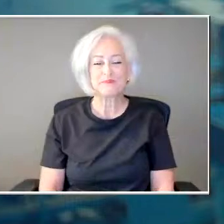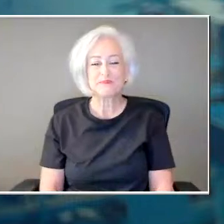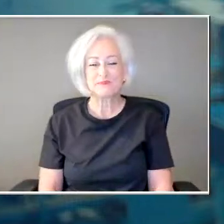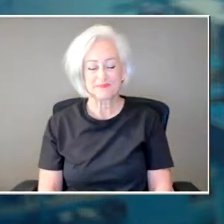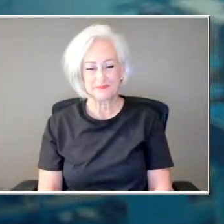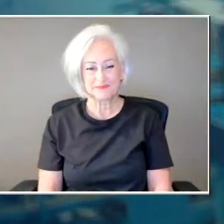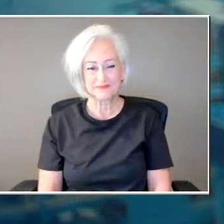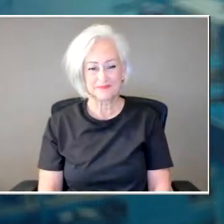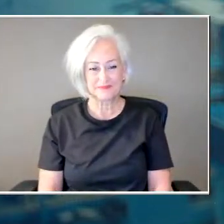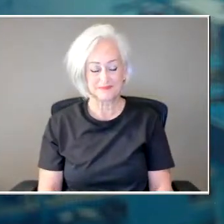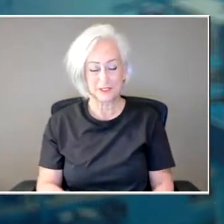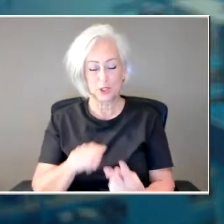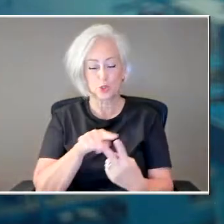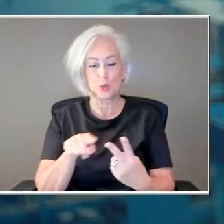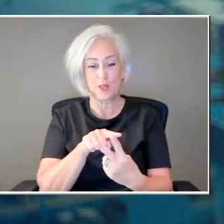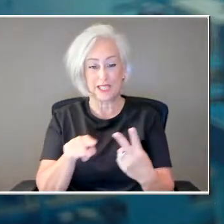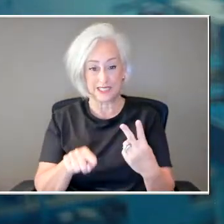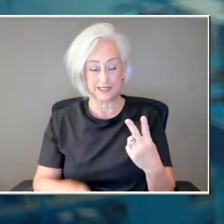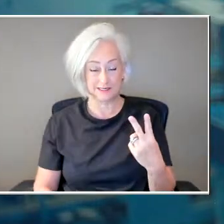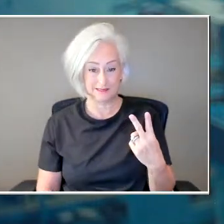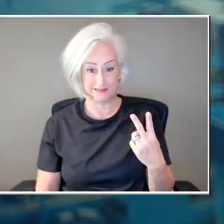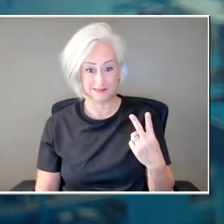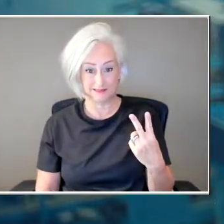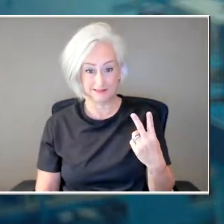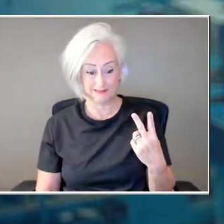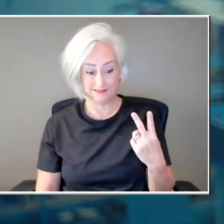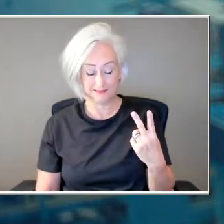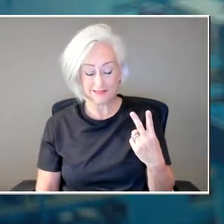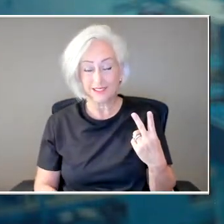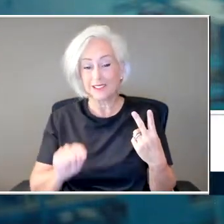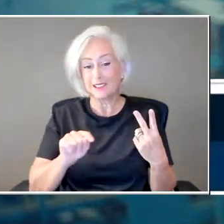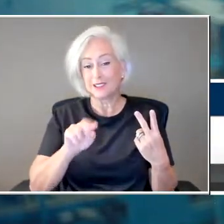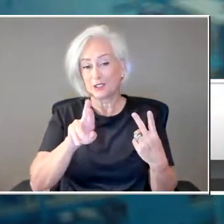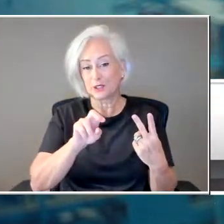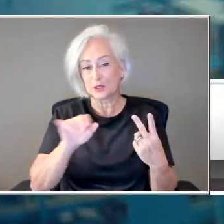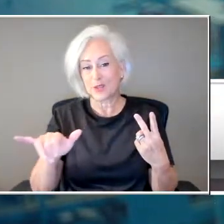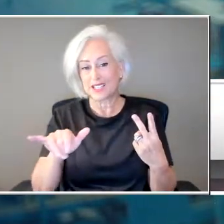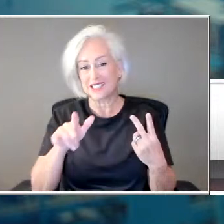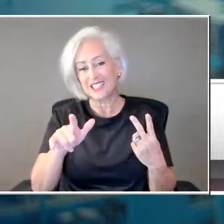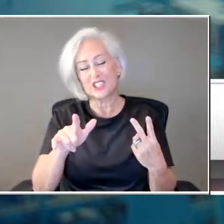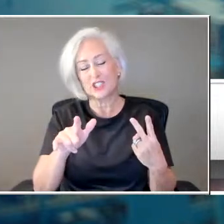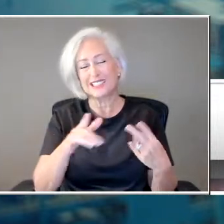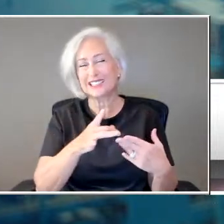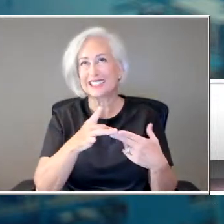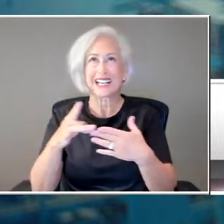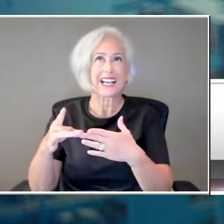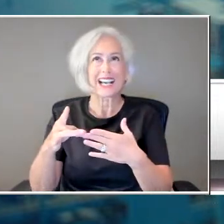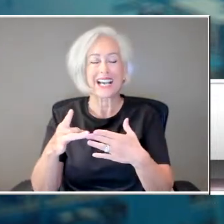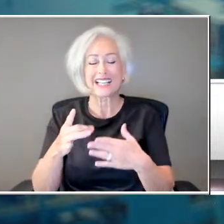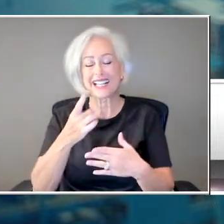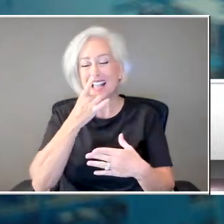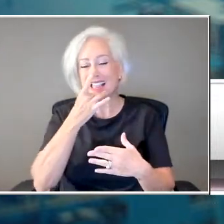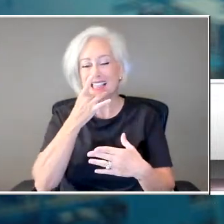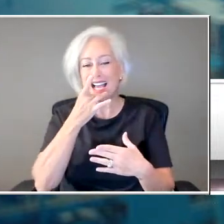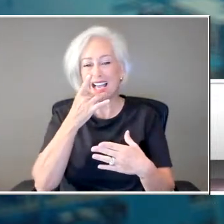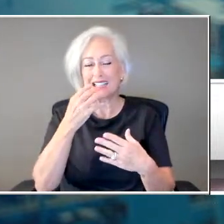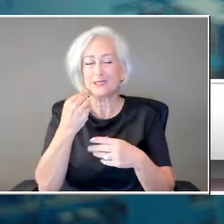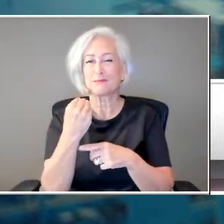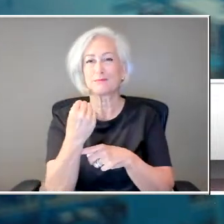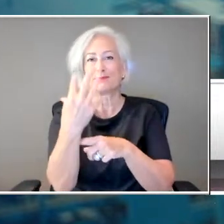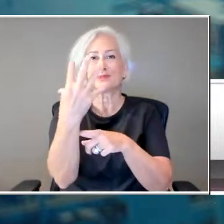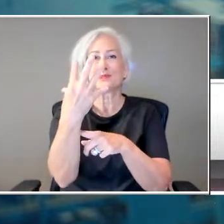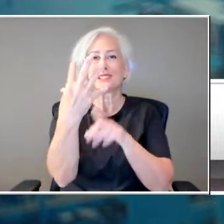Two things. Use Tracey as a guiding light and the power of